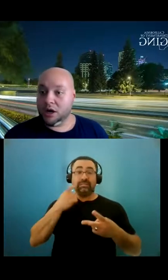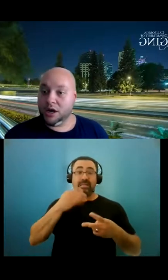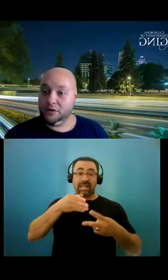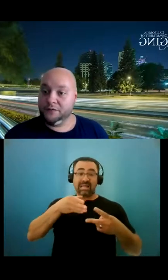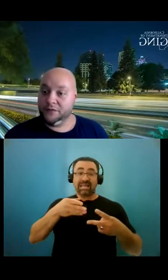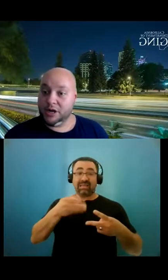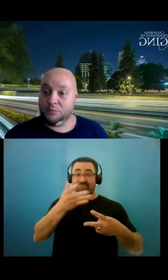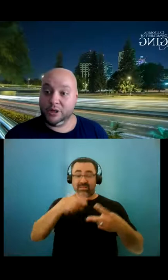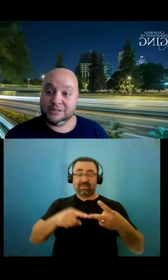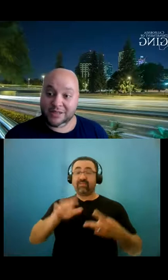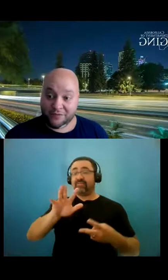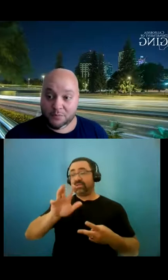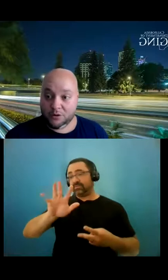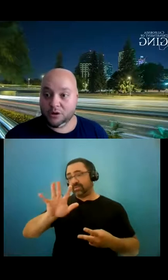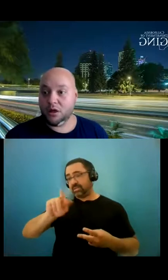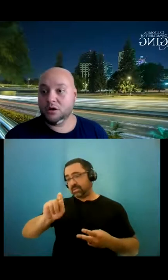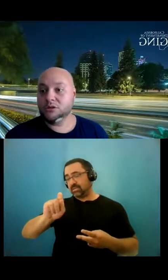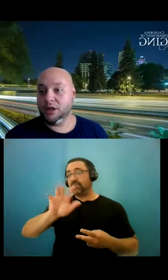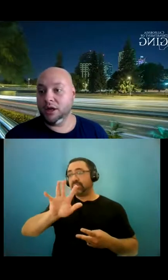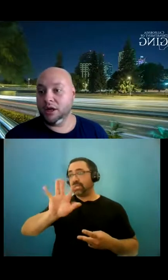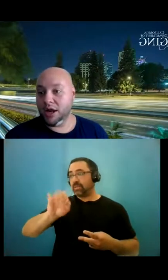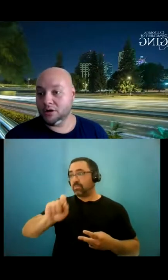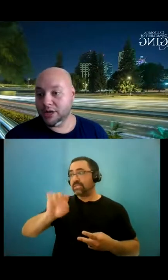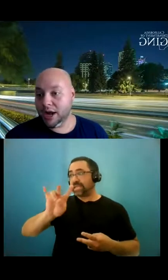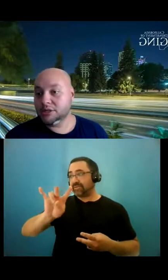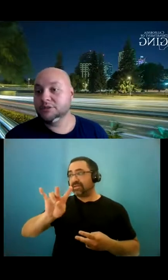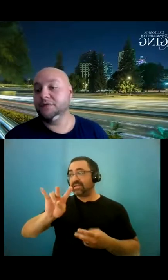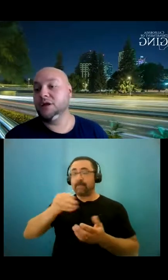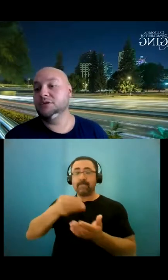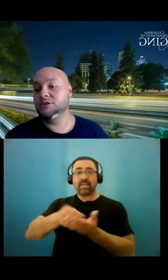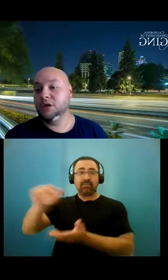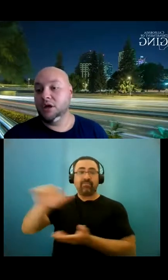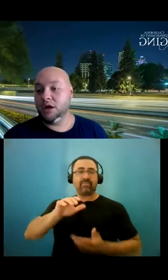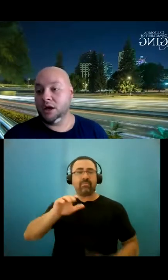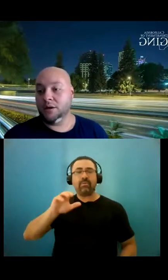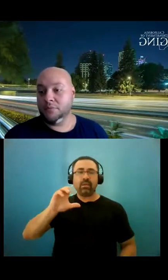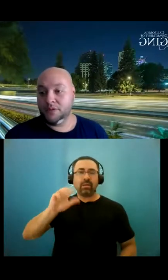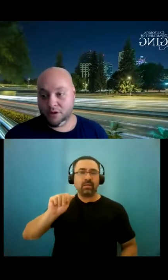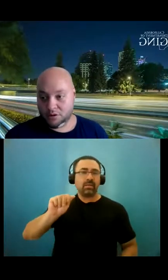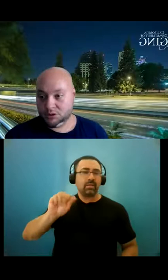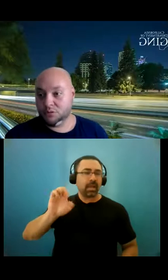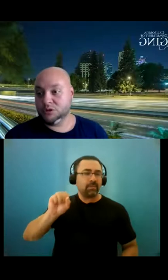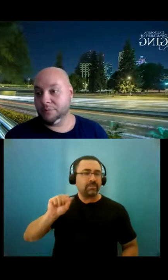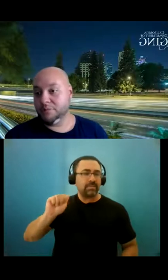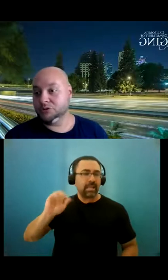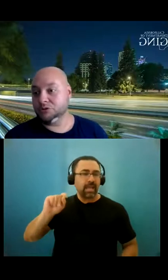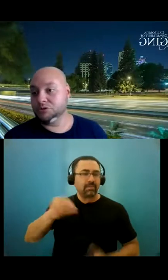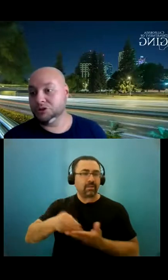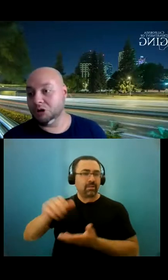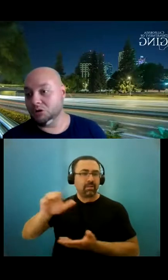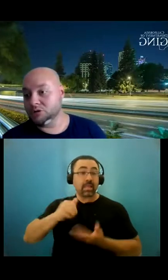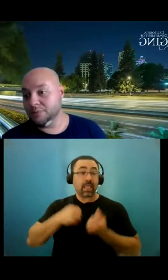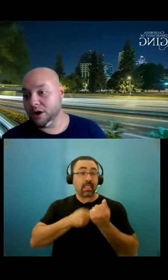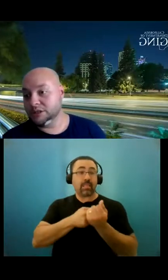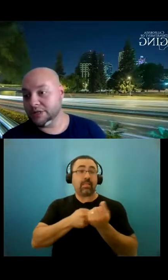saw another $59.7 million in CARES Act funds that also were supplemental to